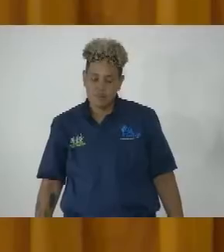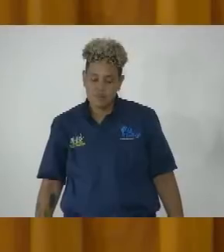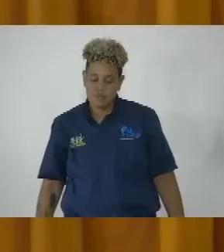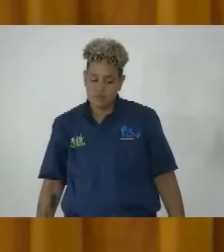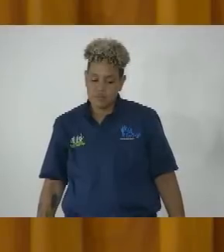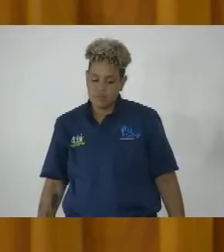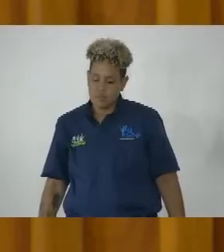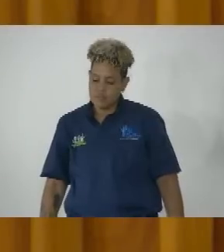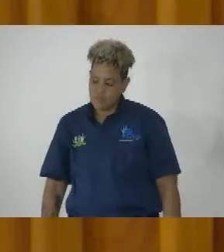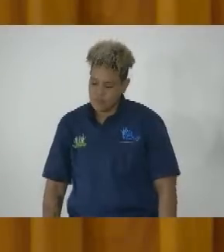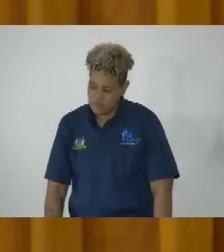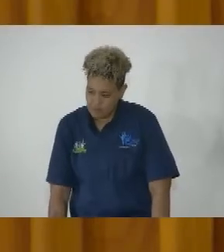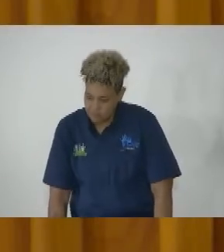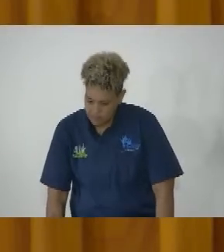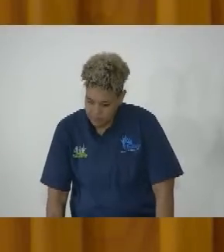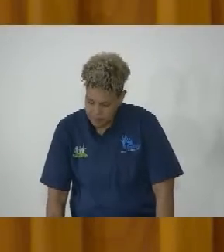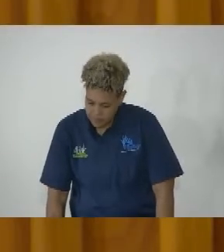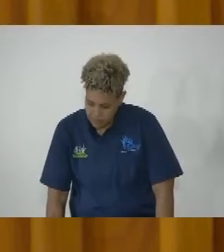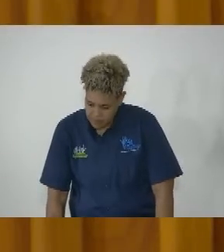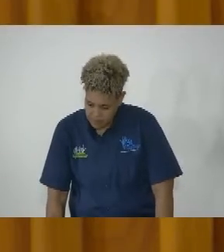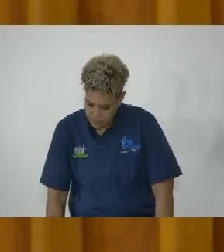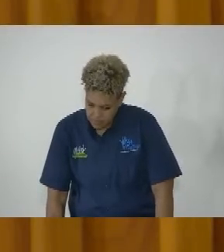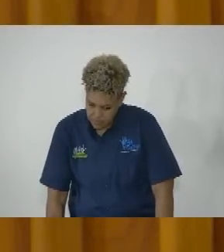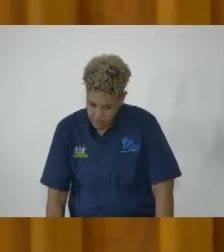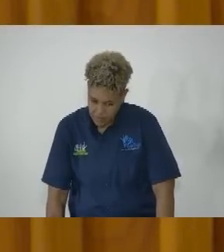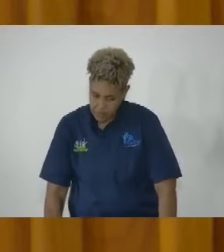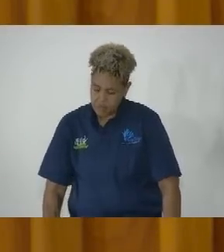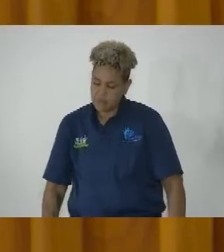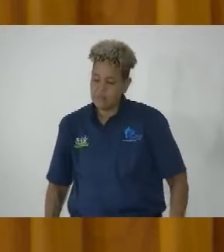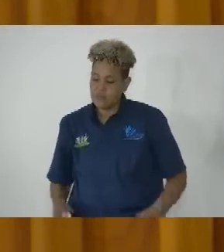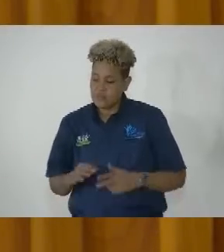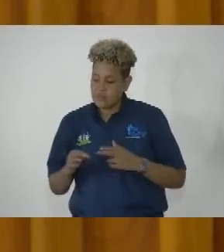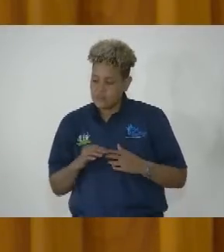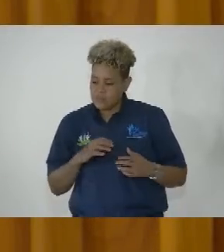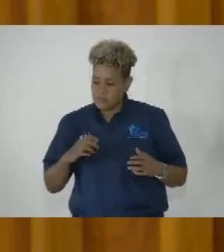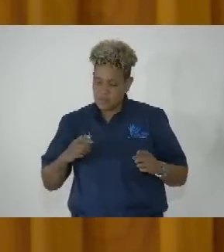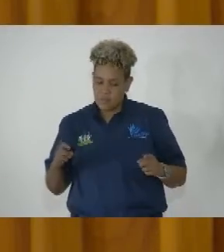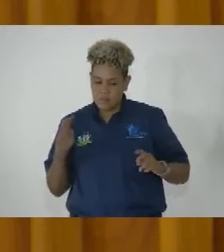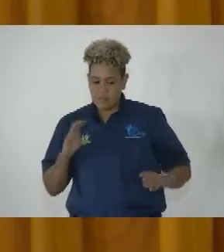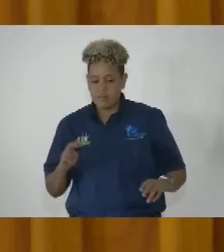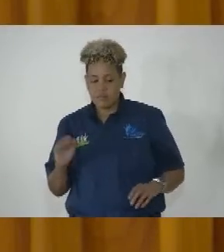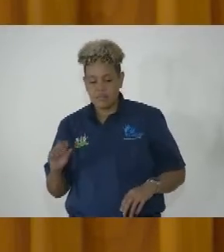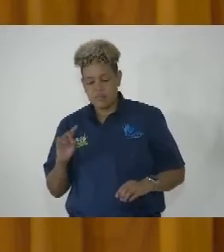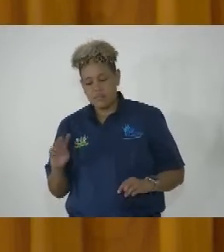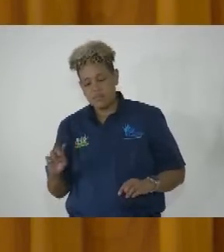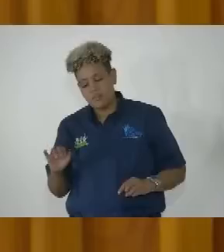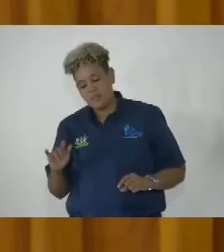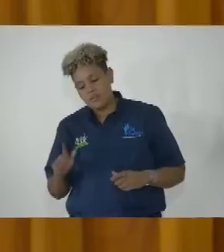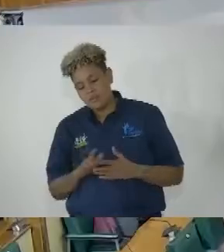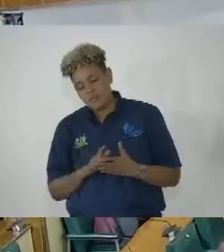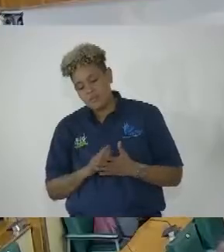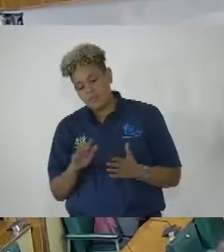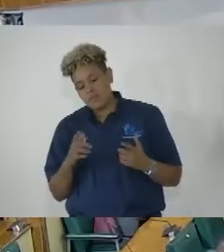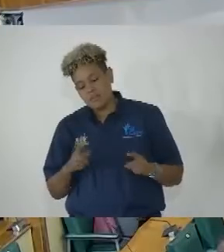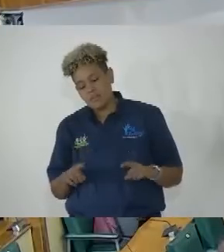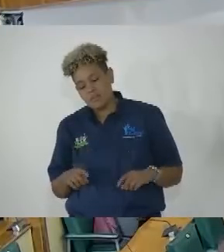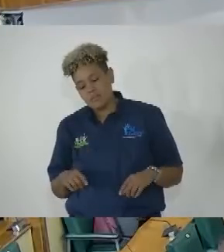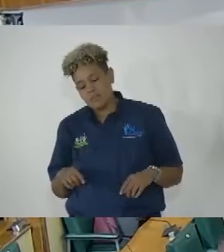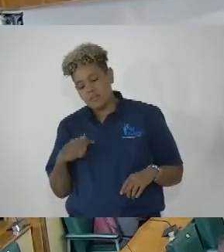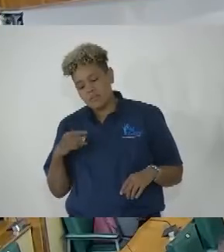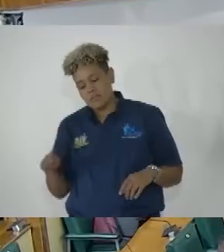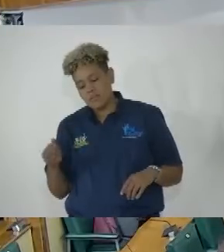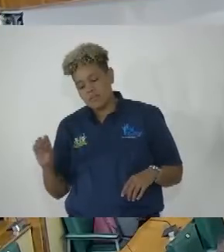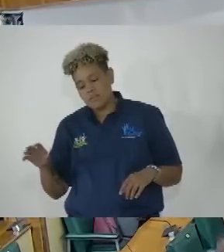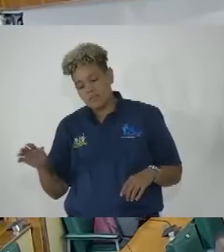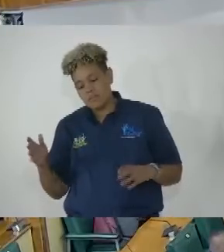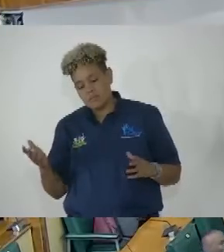Joint Select. I don't have to move the amendment? That's in relation to the Joint Select Committee to look at the domestic violence Mr. legislation. President. Yes, Mr. I don't have to put that. That is